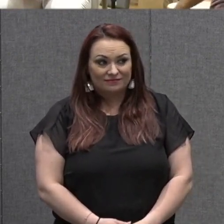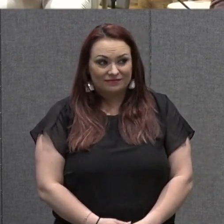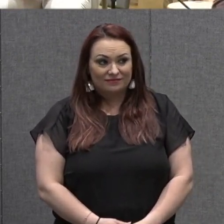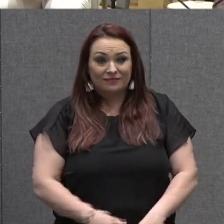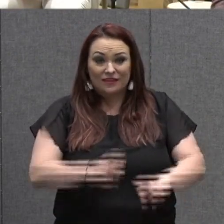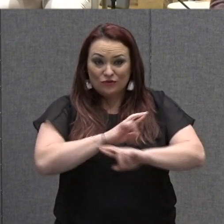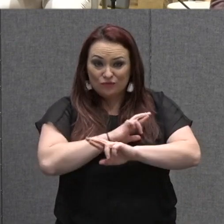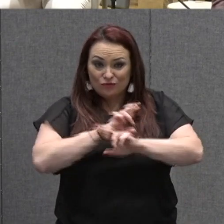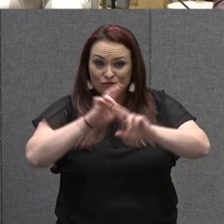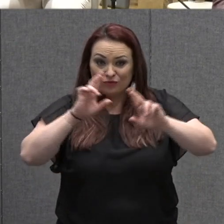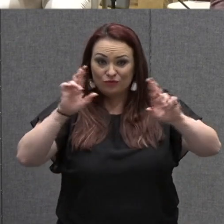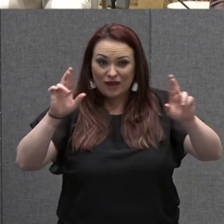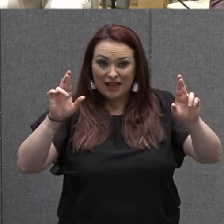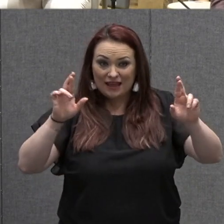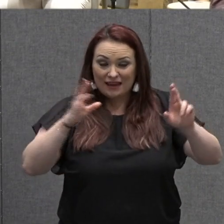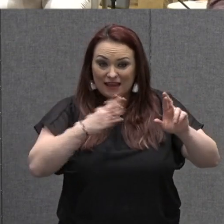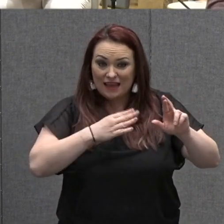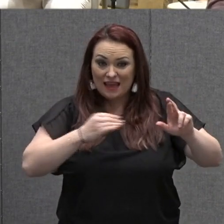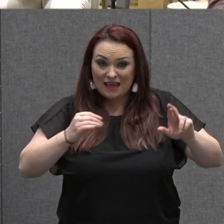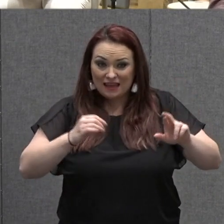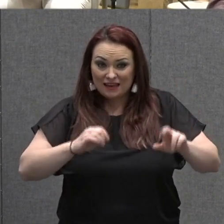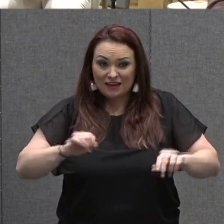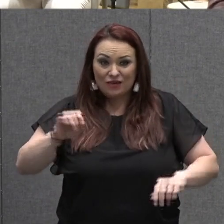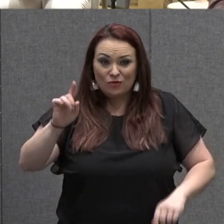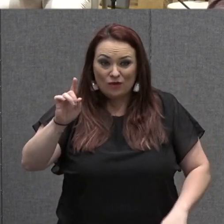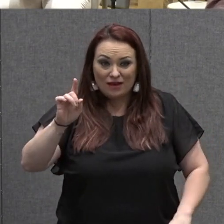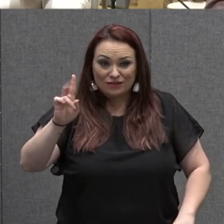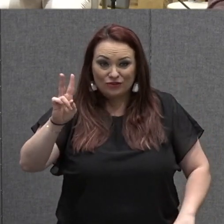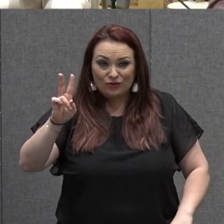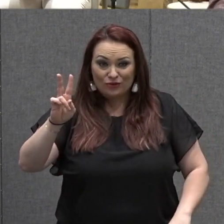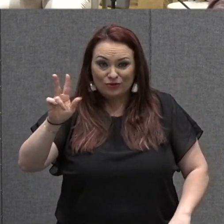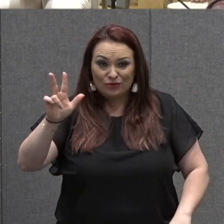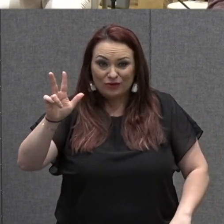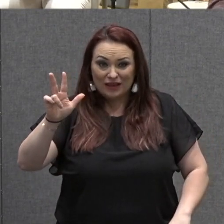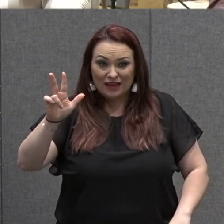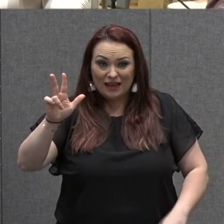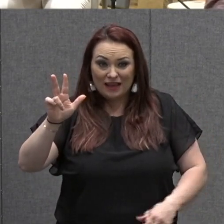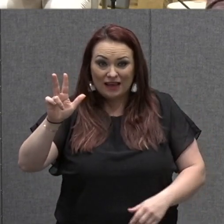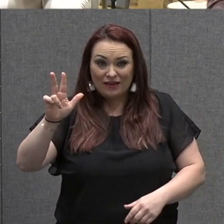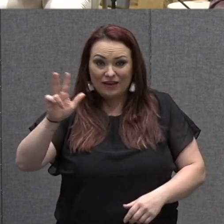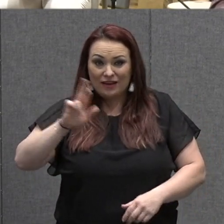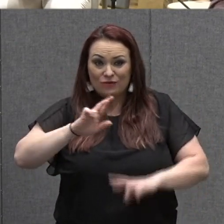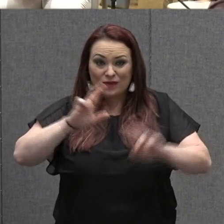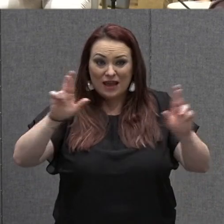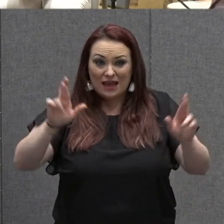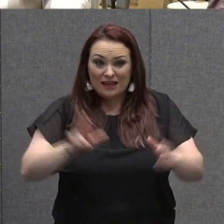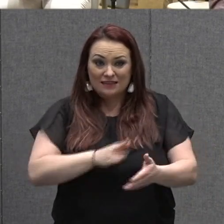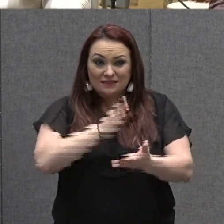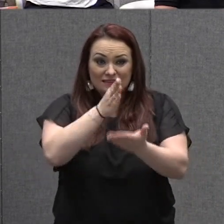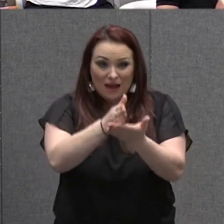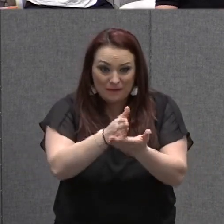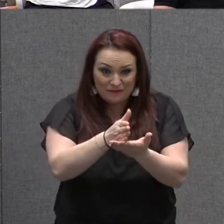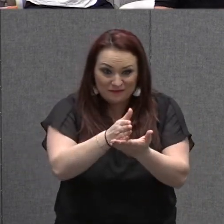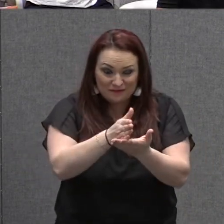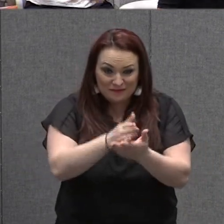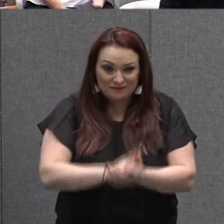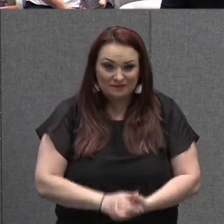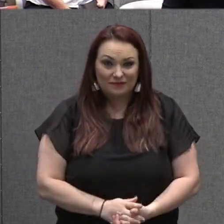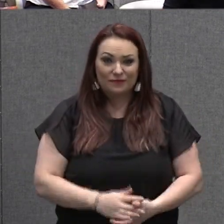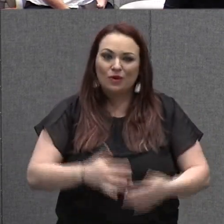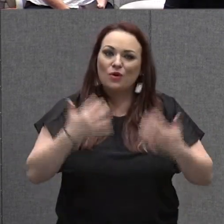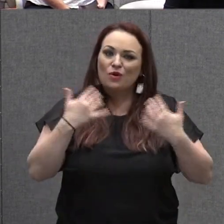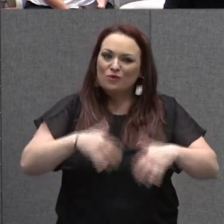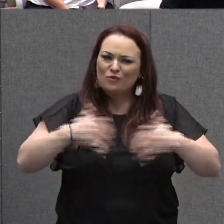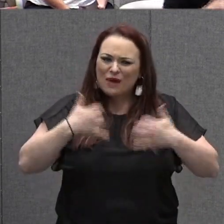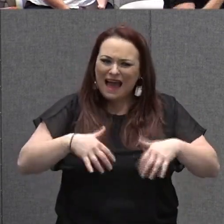Ready, and 1, 2, 3. Ready, and stop.